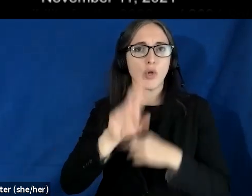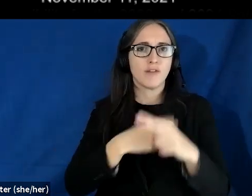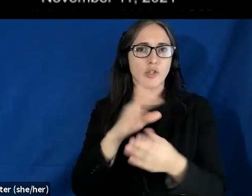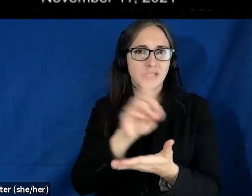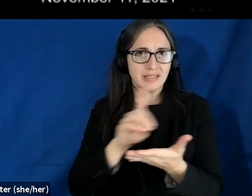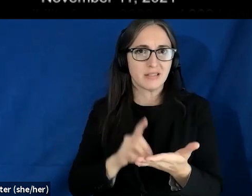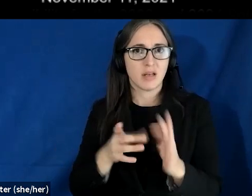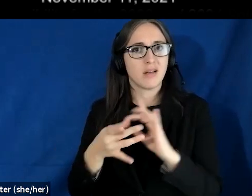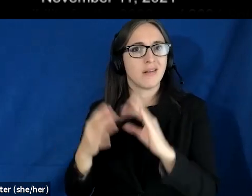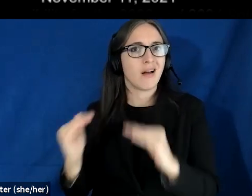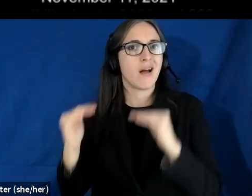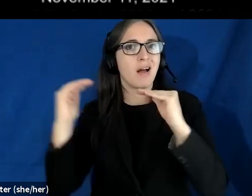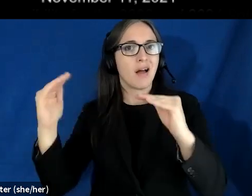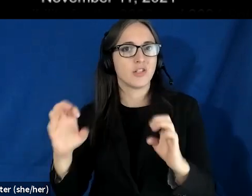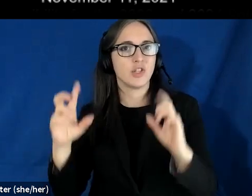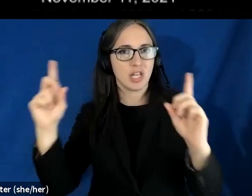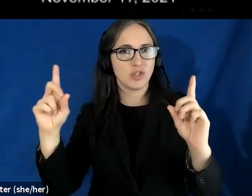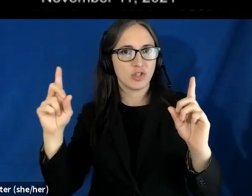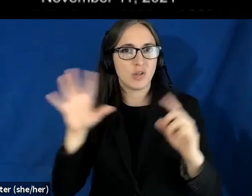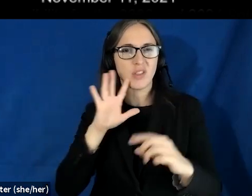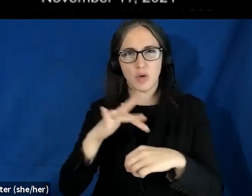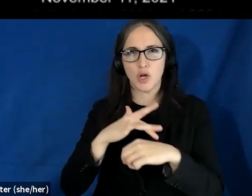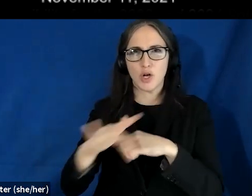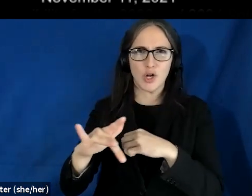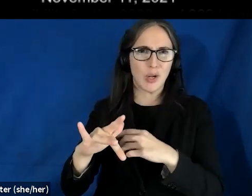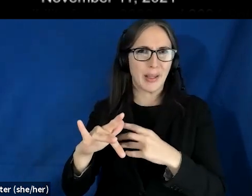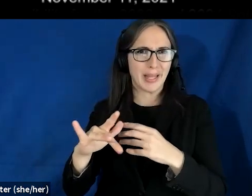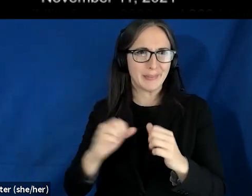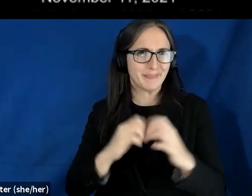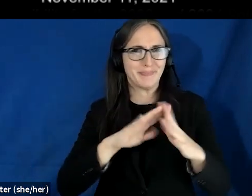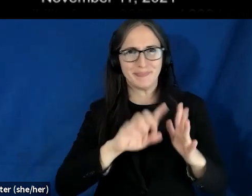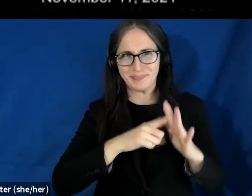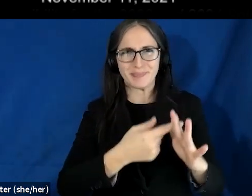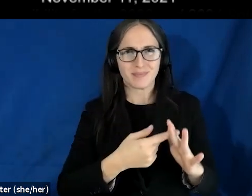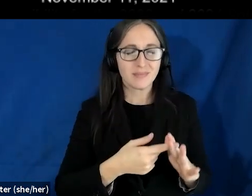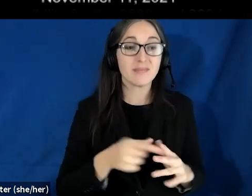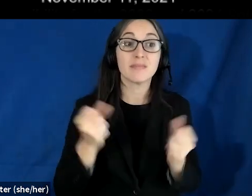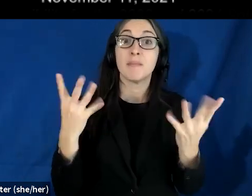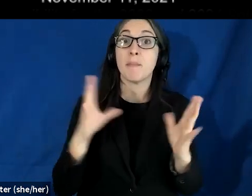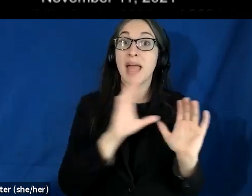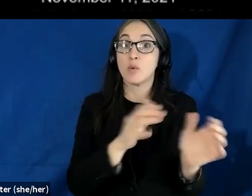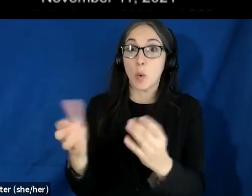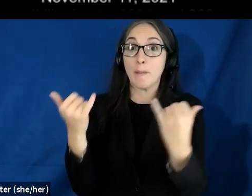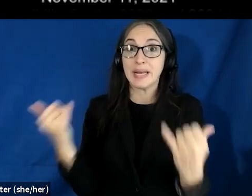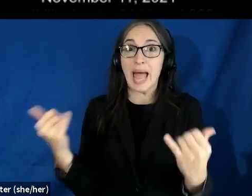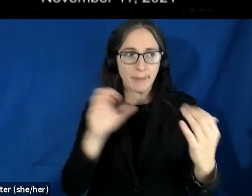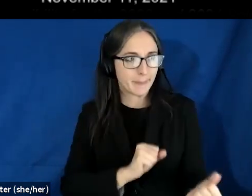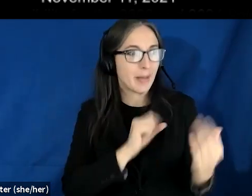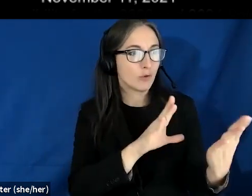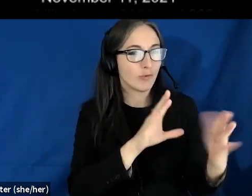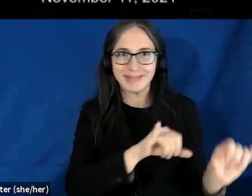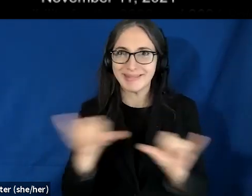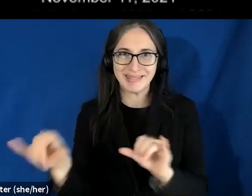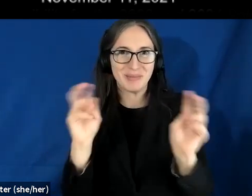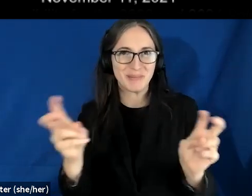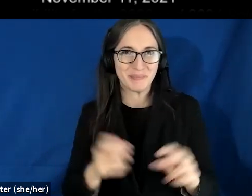was kind of an early adoption, but many groups now are addressing that as well.